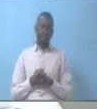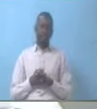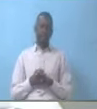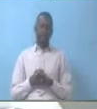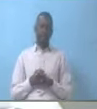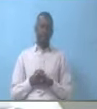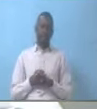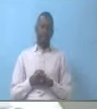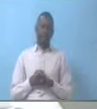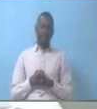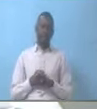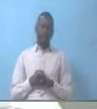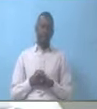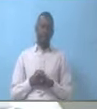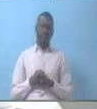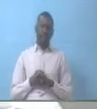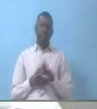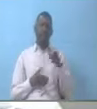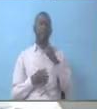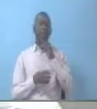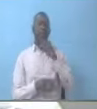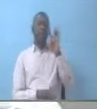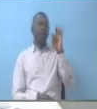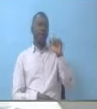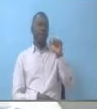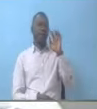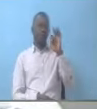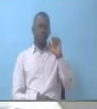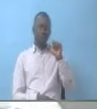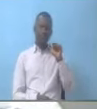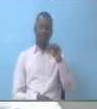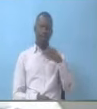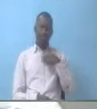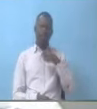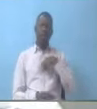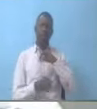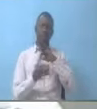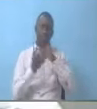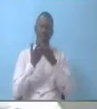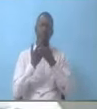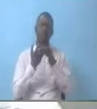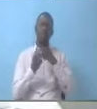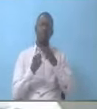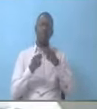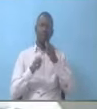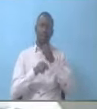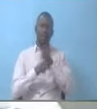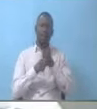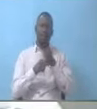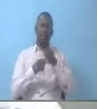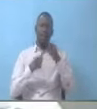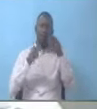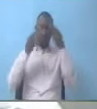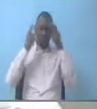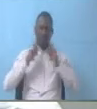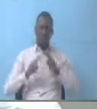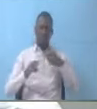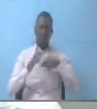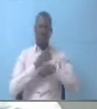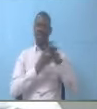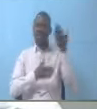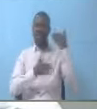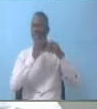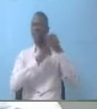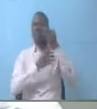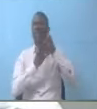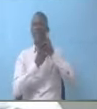Reform Commission Act 1983. Fafa nak ñu jaarale ko ci soppal yi nga xamne def nañ ko ci walé loi atum 1983. To establish a